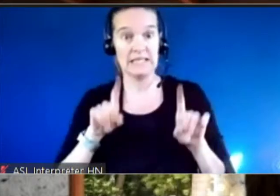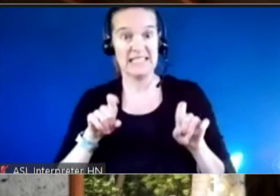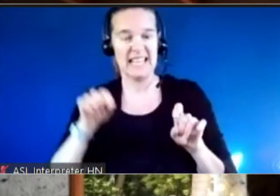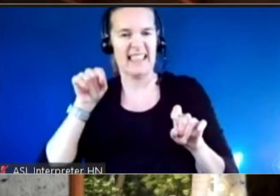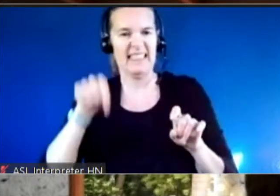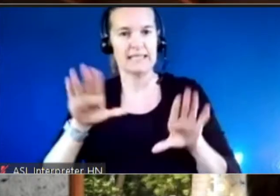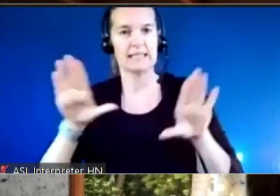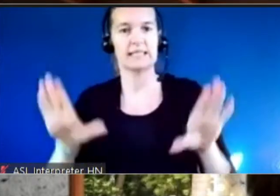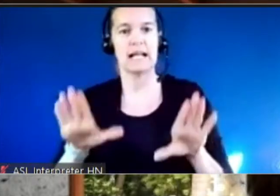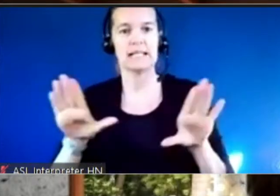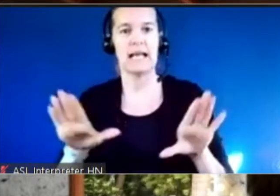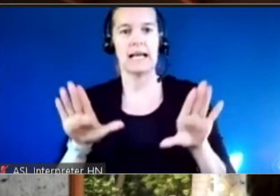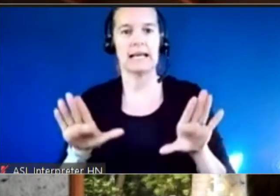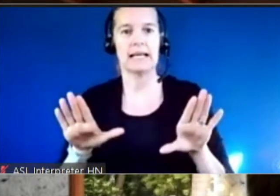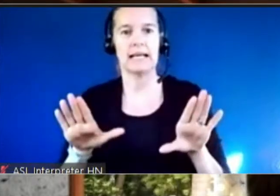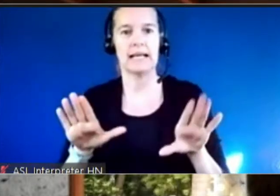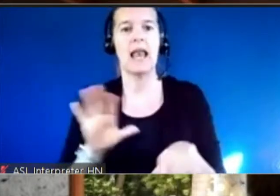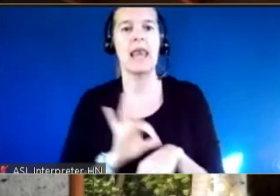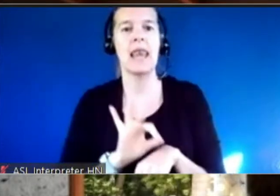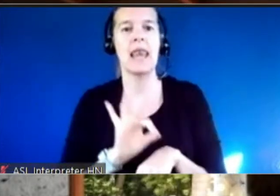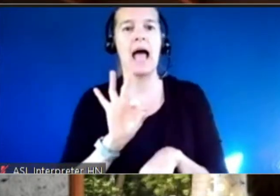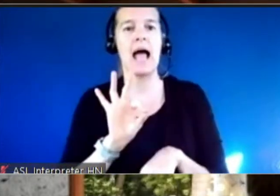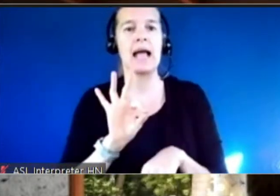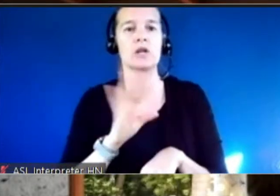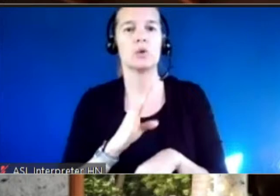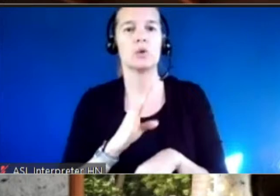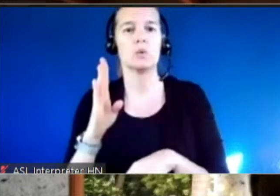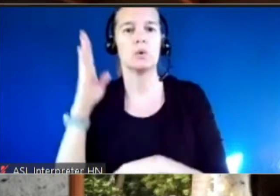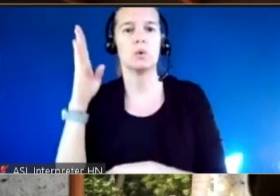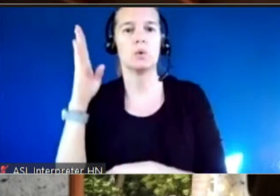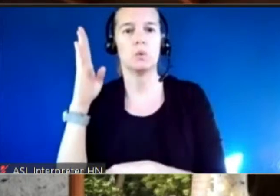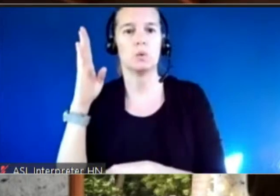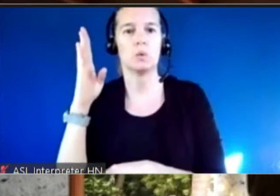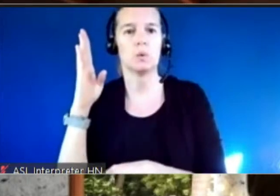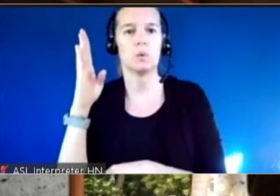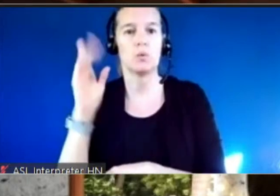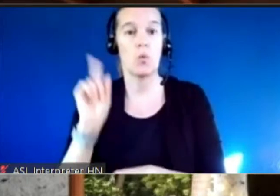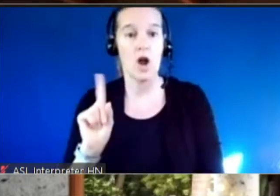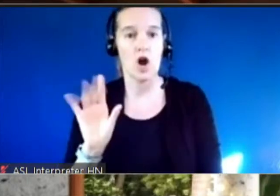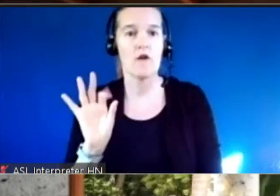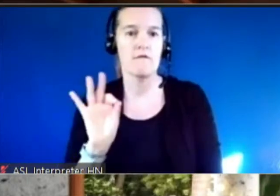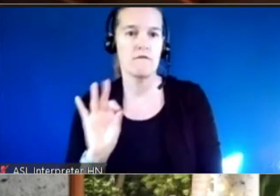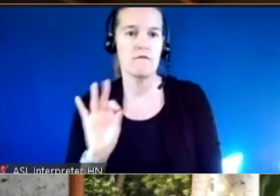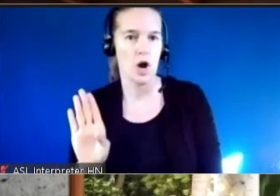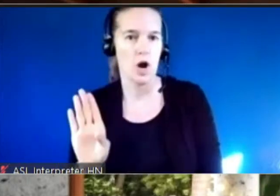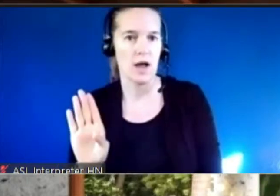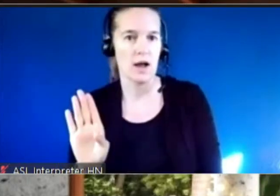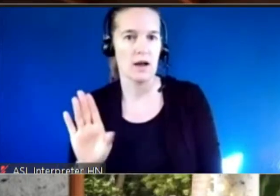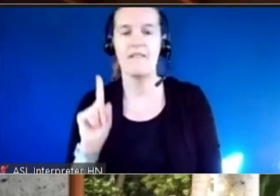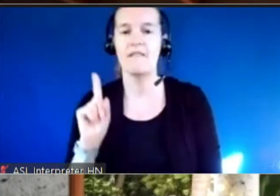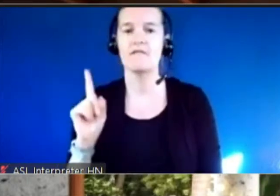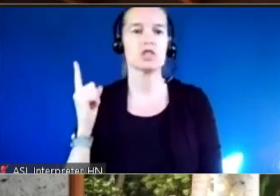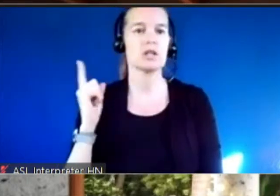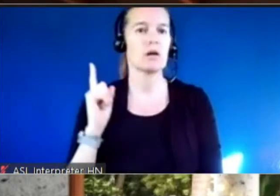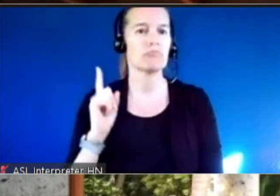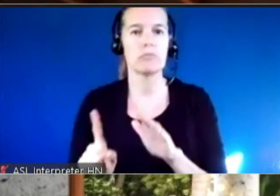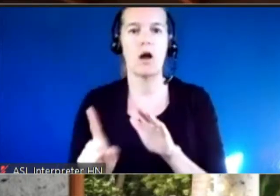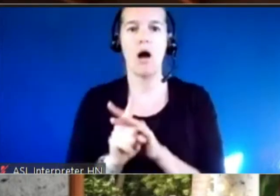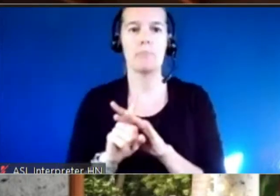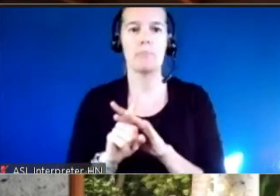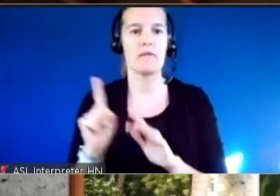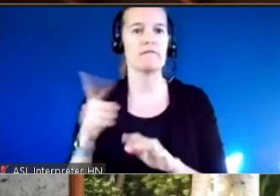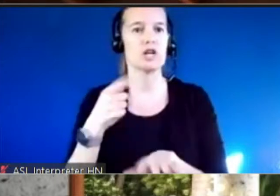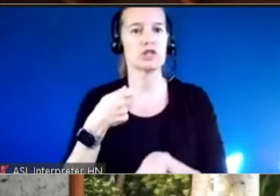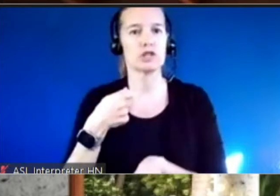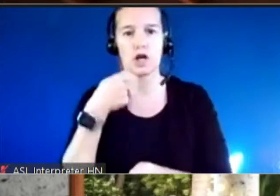this Sunday from 9 to noon in Fort Bragg. It is a first come, first serve. And we want to